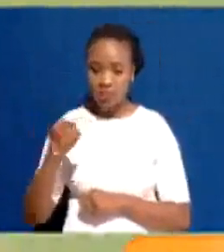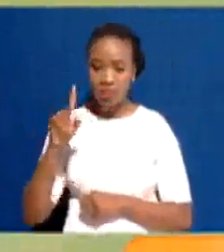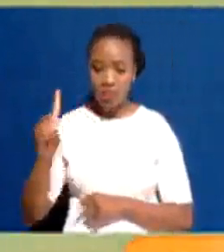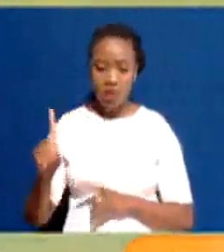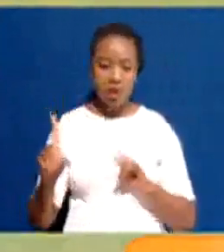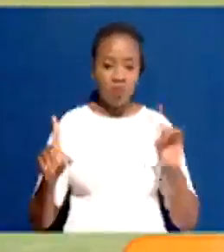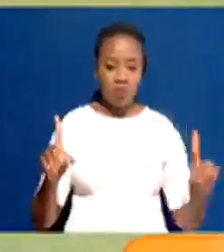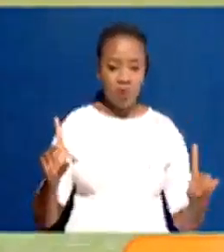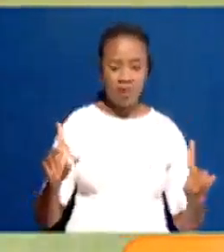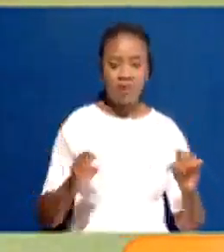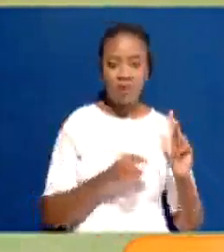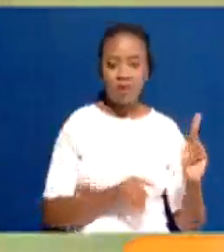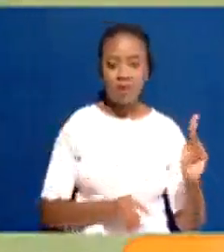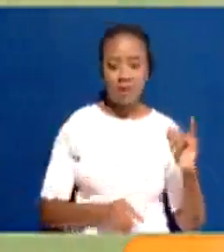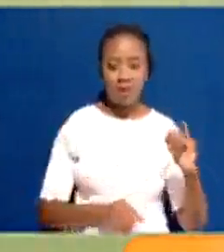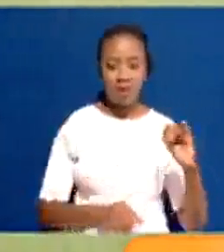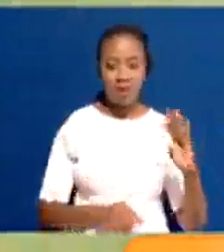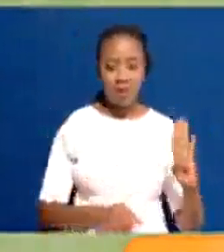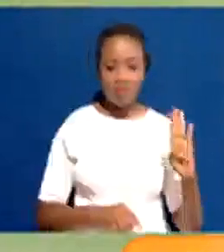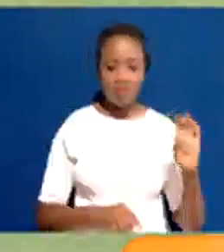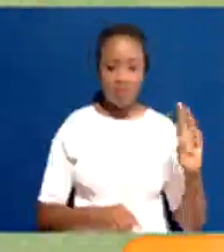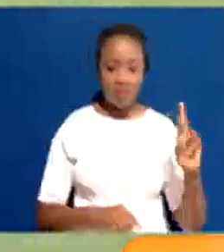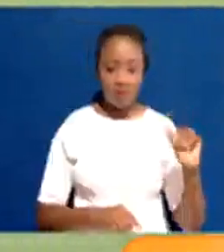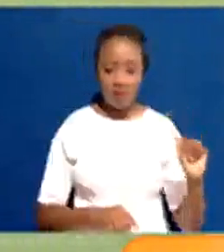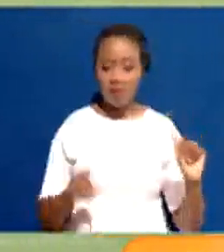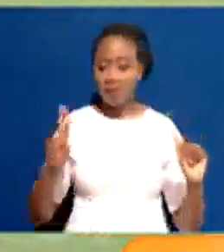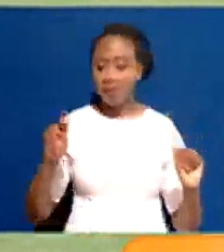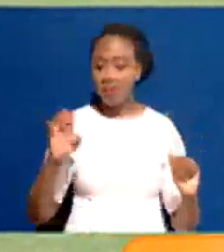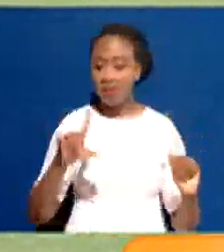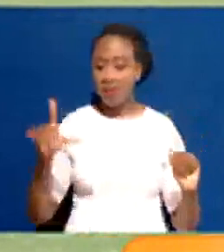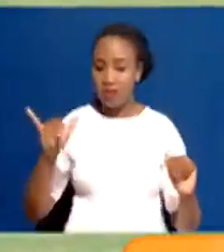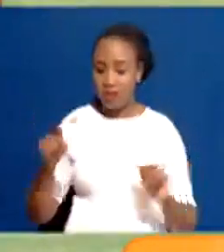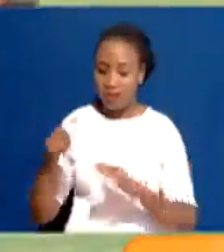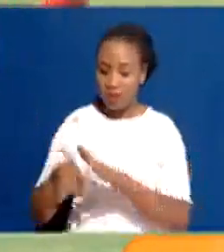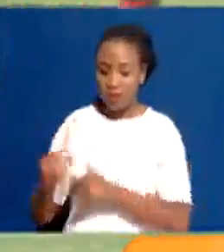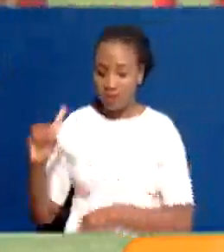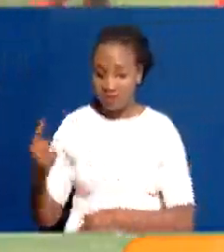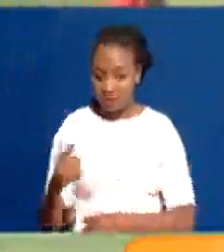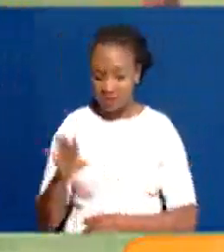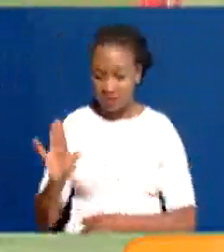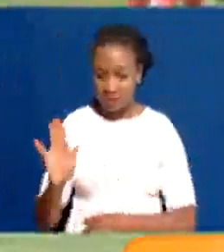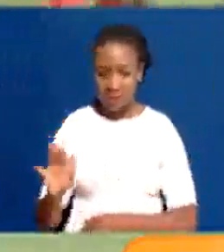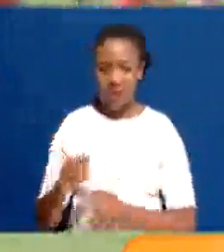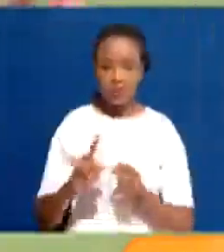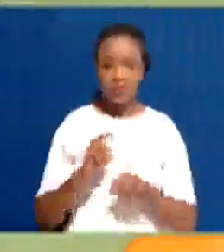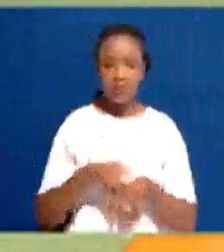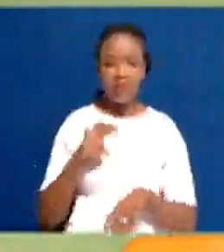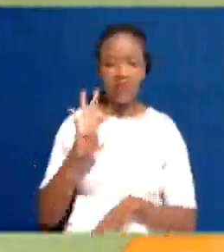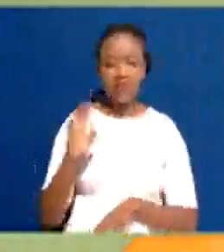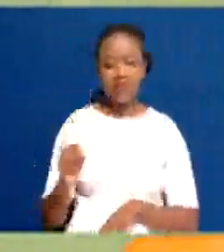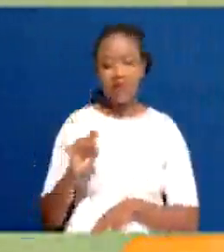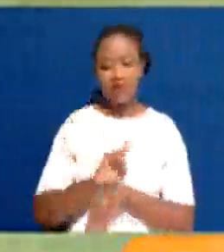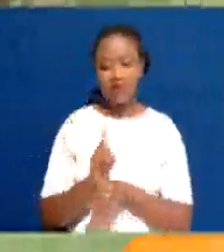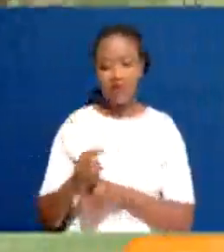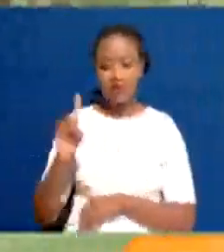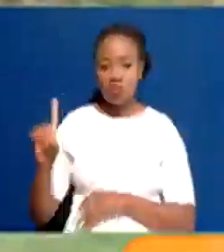Ladies. Red-hot Ulinzi striker Nedi Atieno scored for the Soldiers in the 45th minute to take a